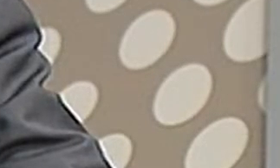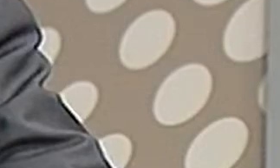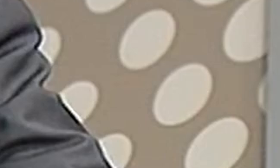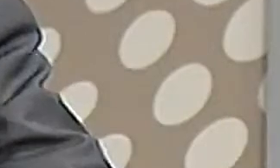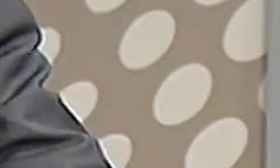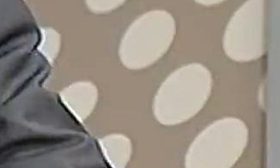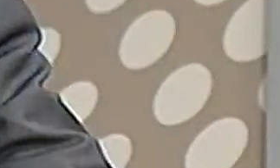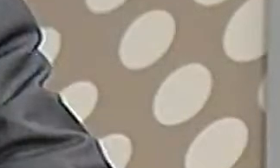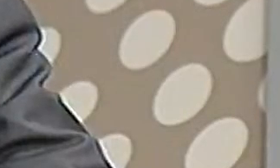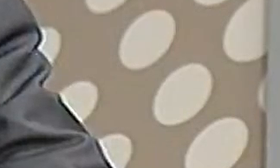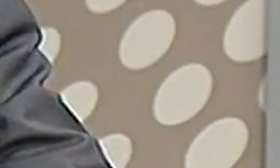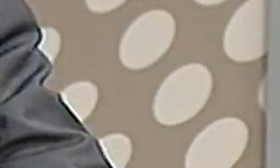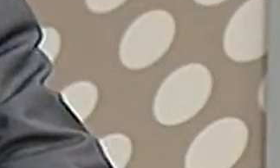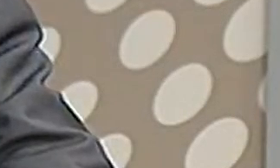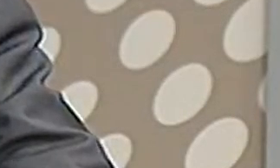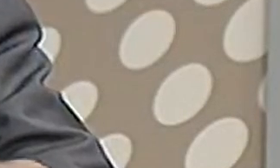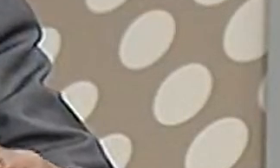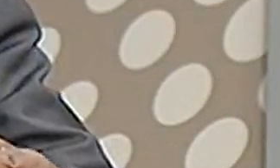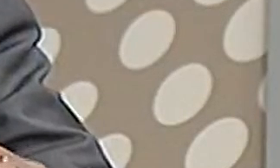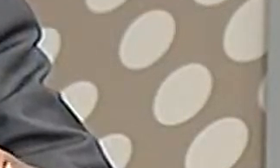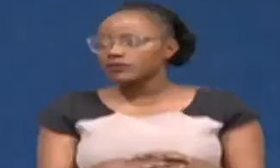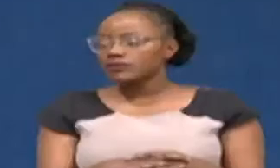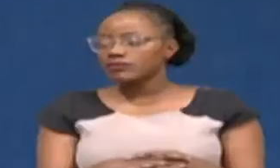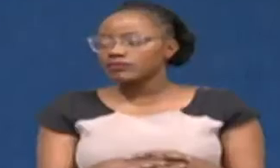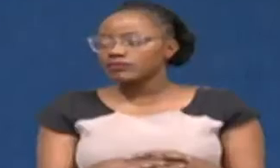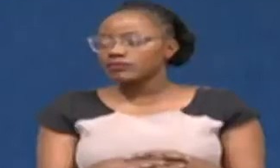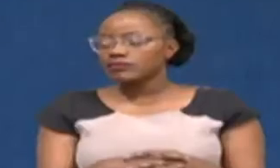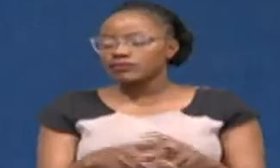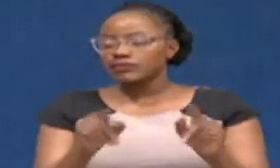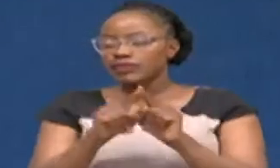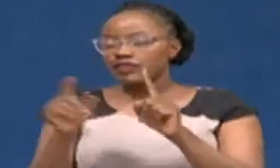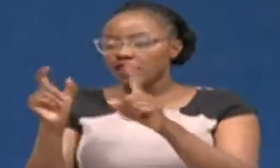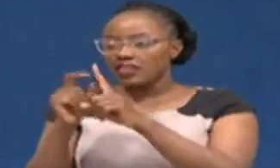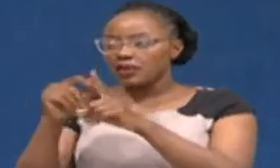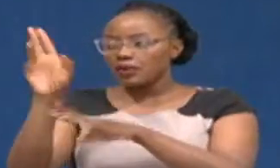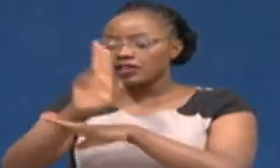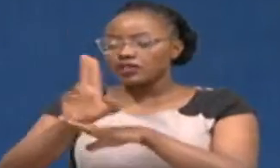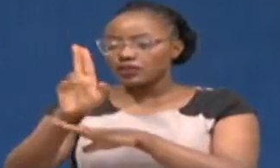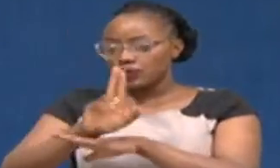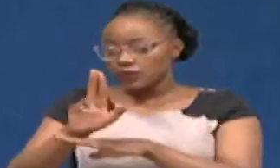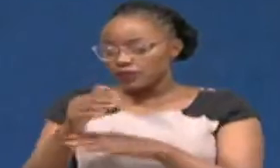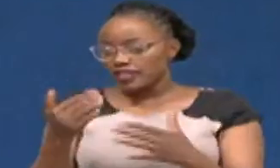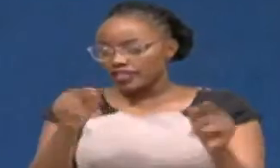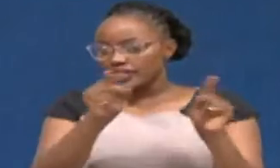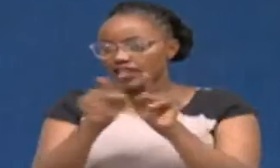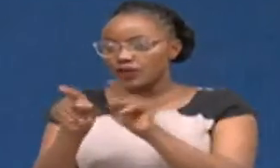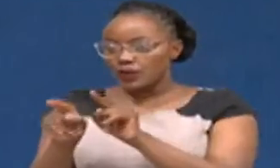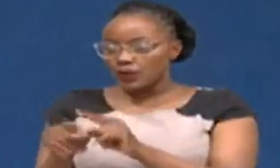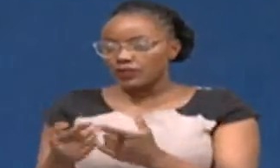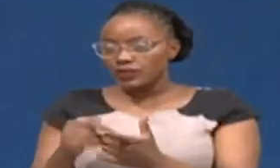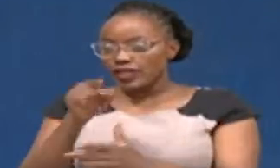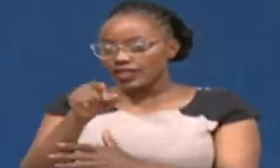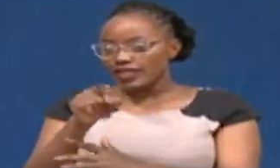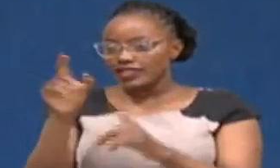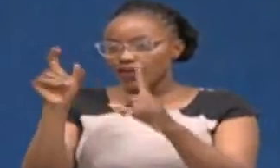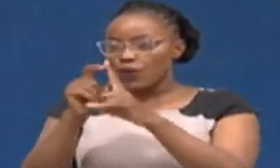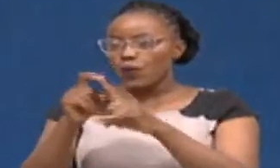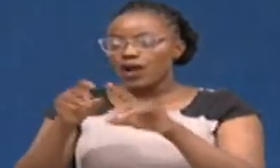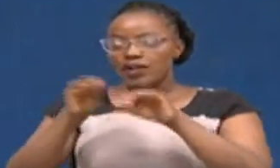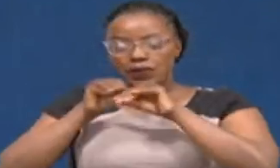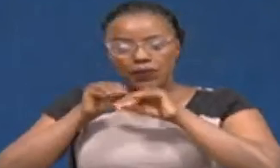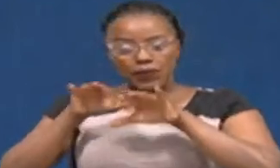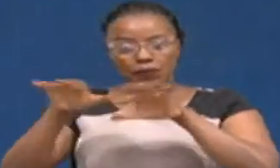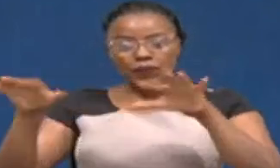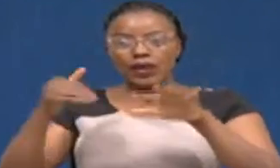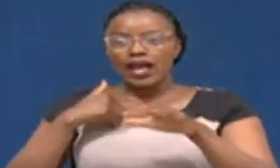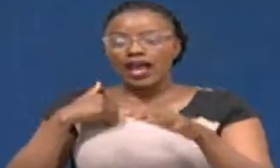2007, 2008, this word was used, and it went all the